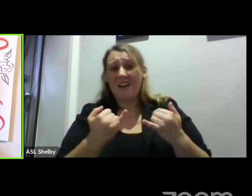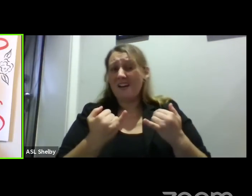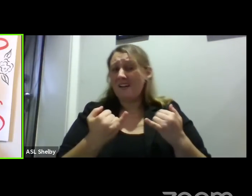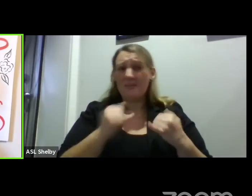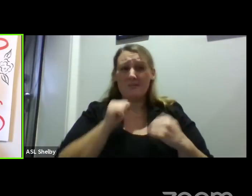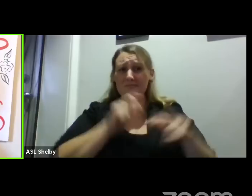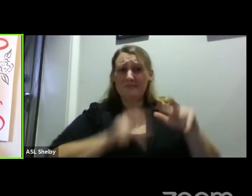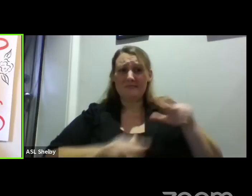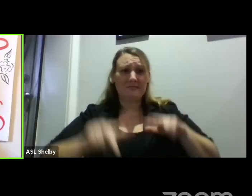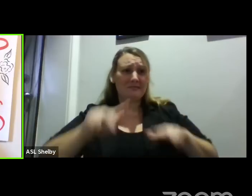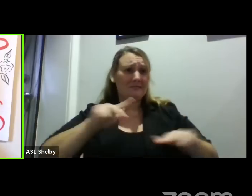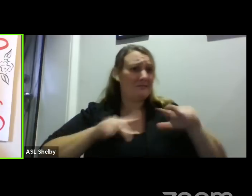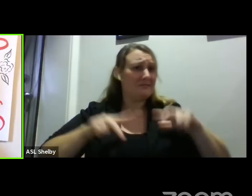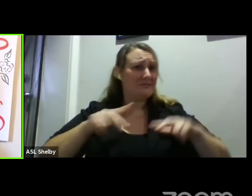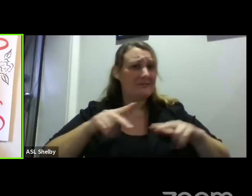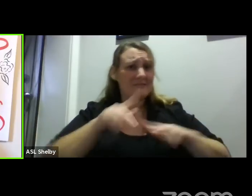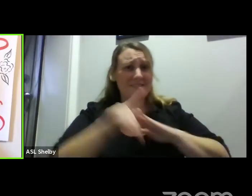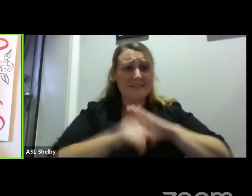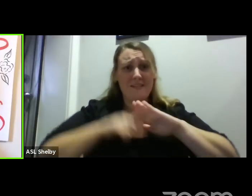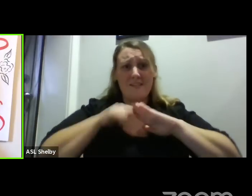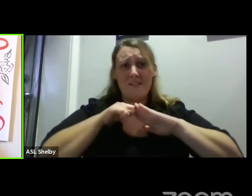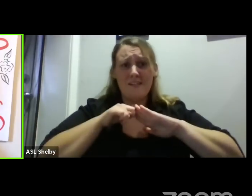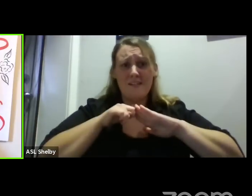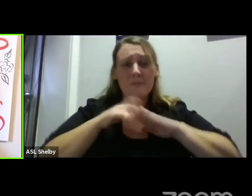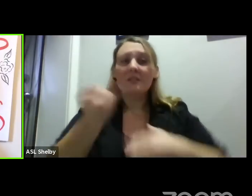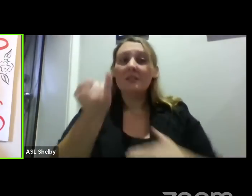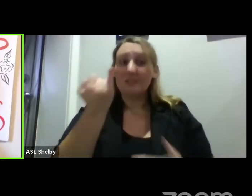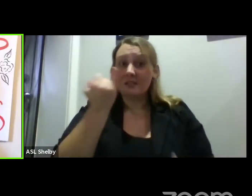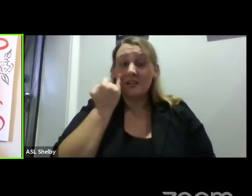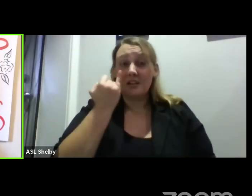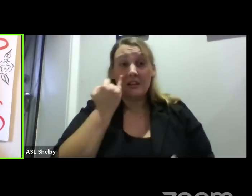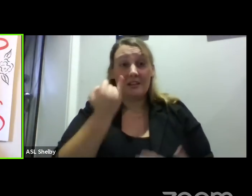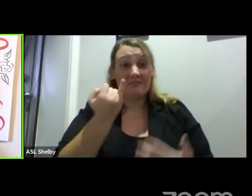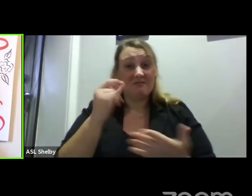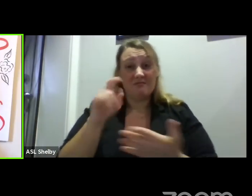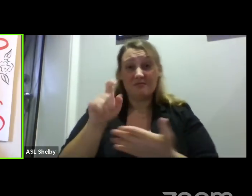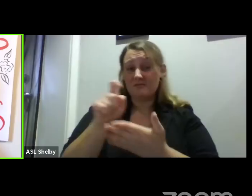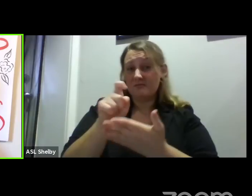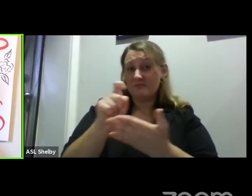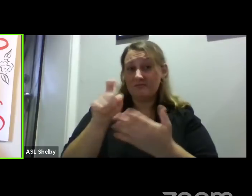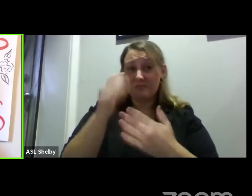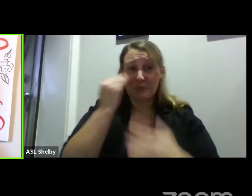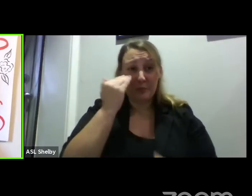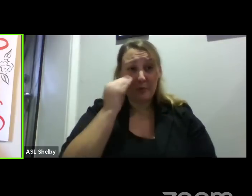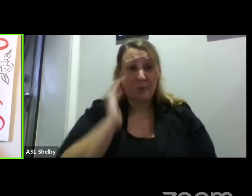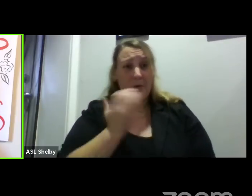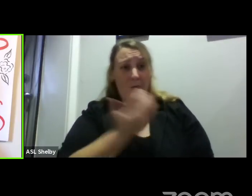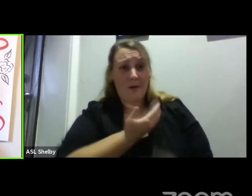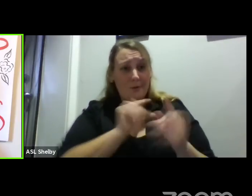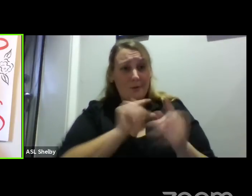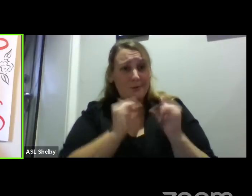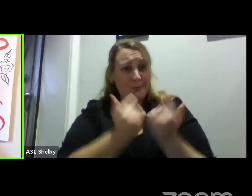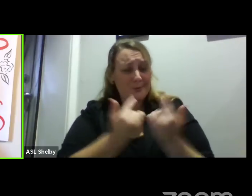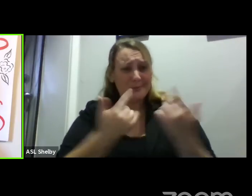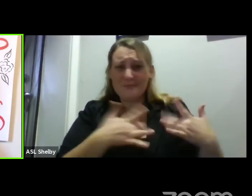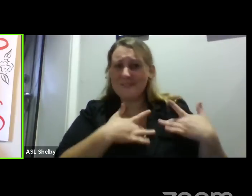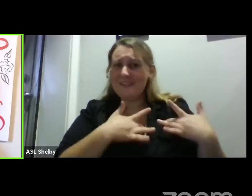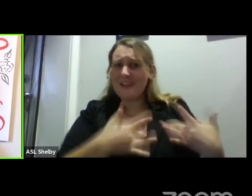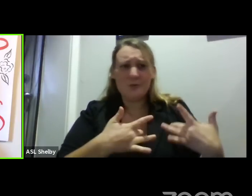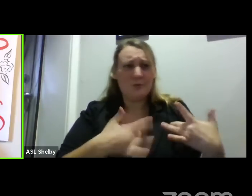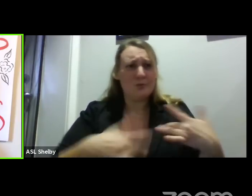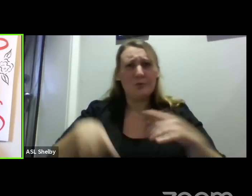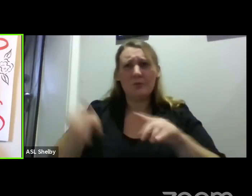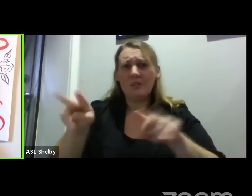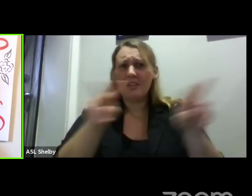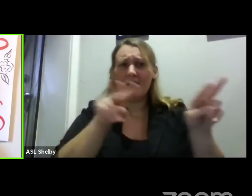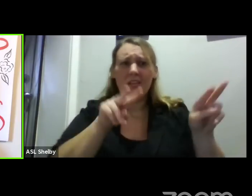us contributing, we've known and called out existing pandemics running rampant, destroying lives.